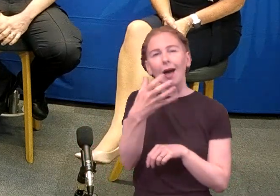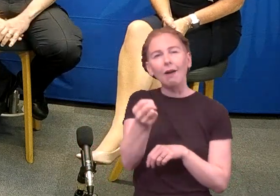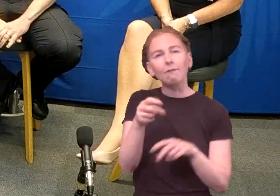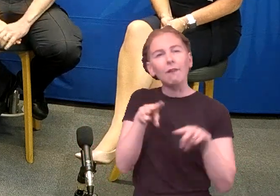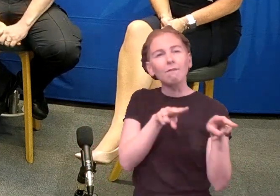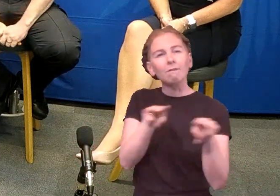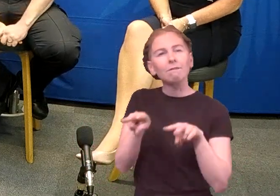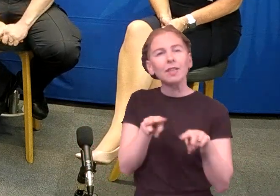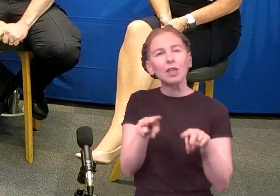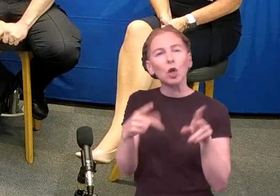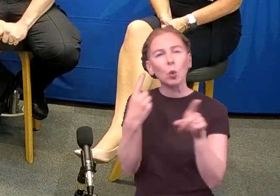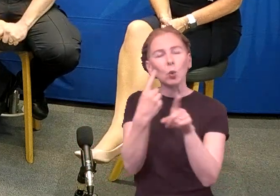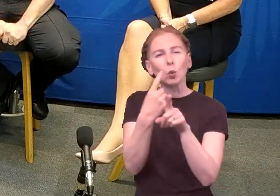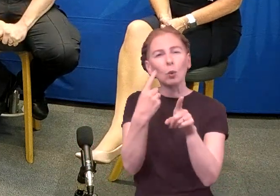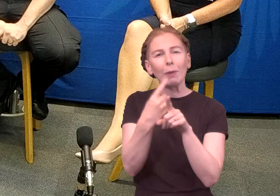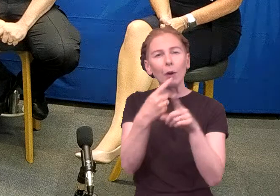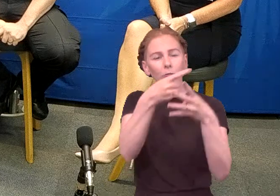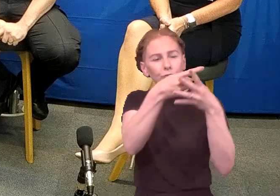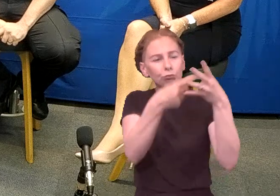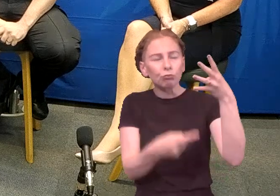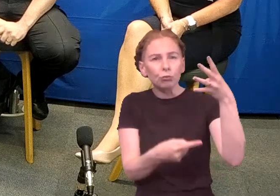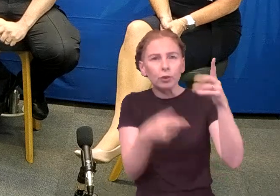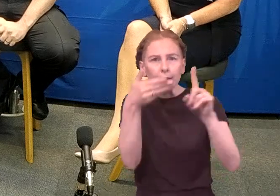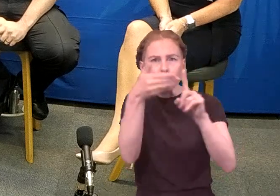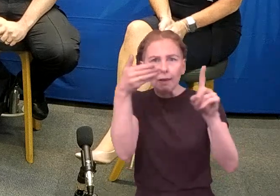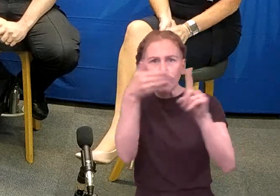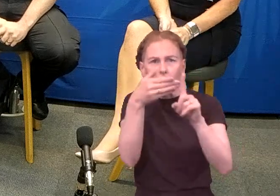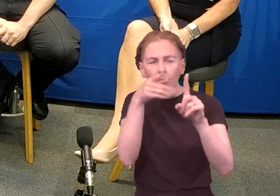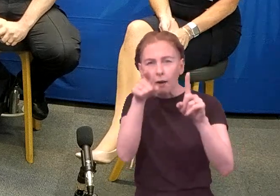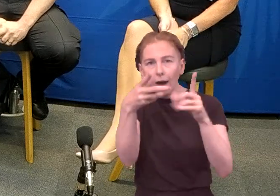might indicate that somebody is a victim.